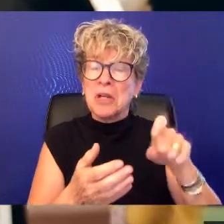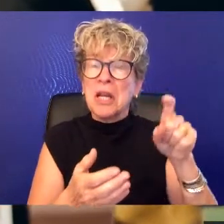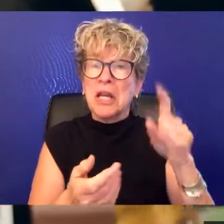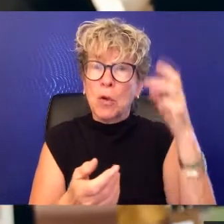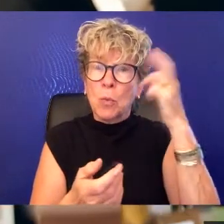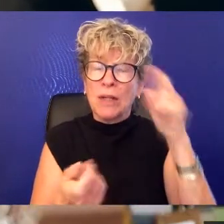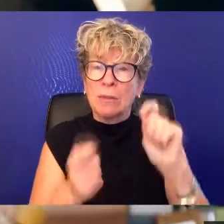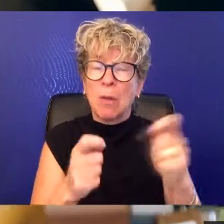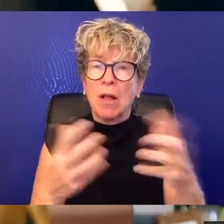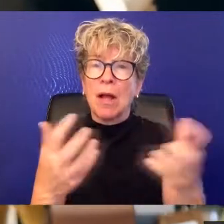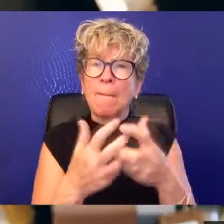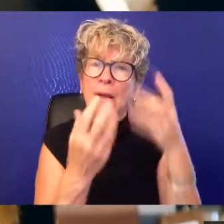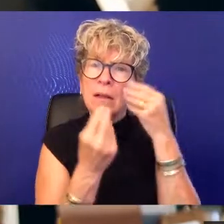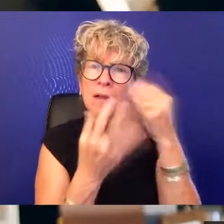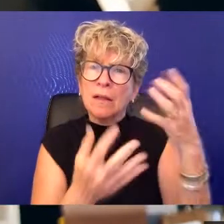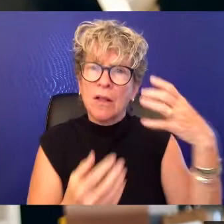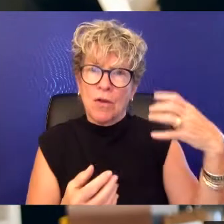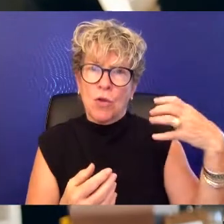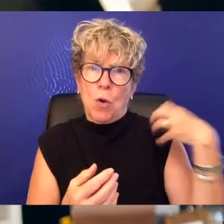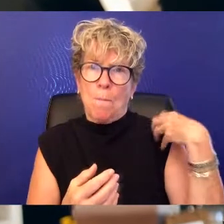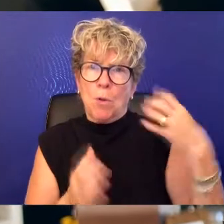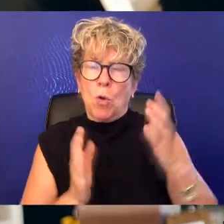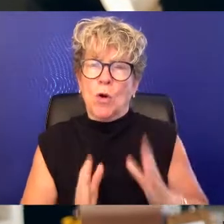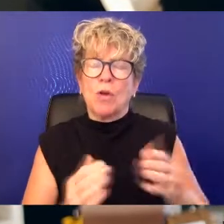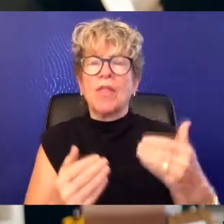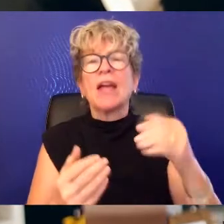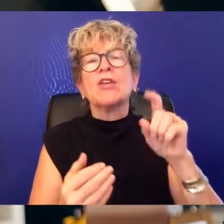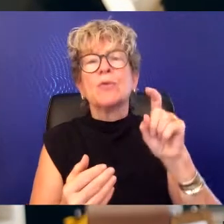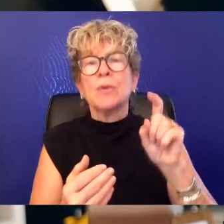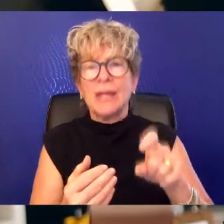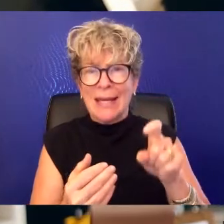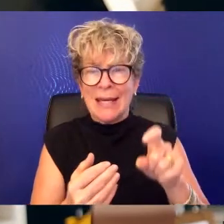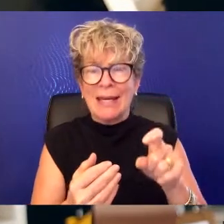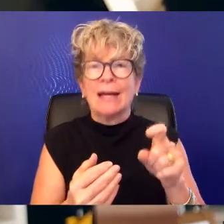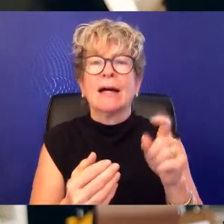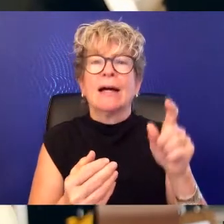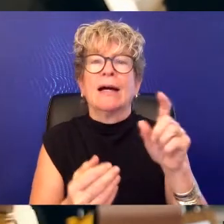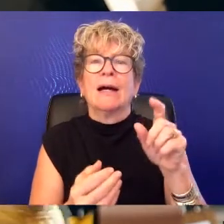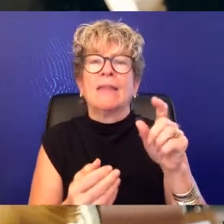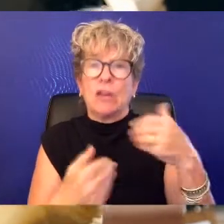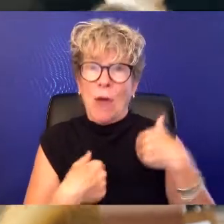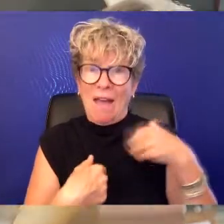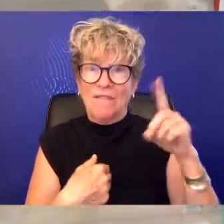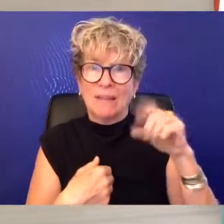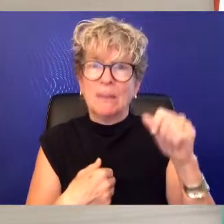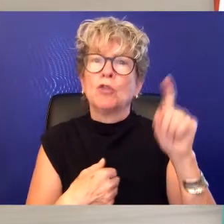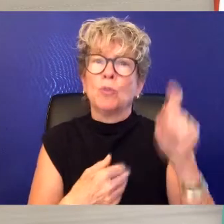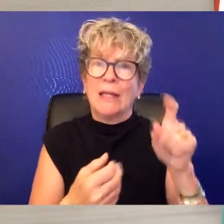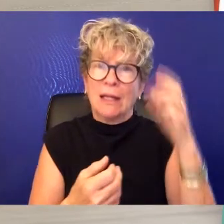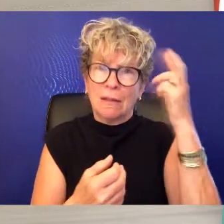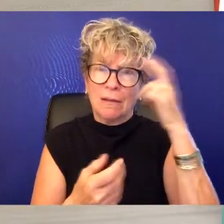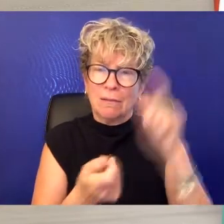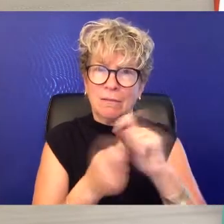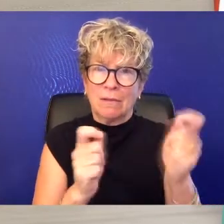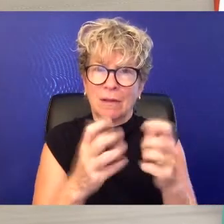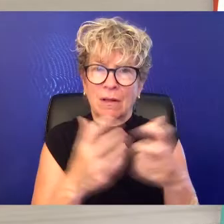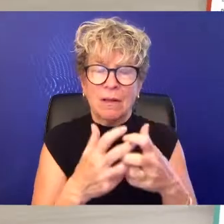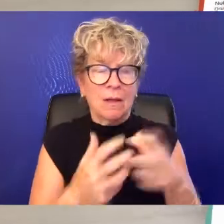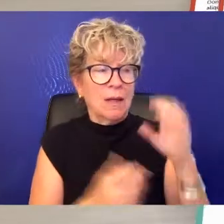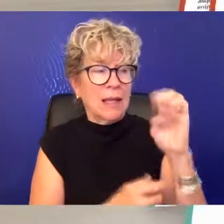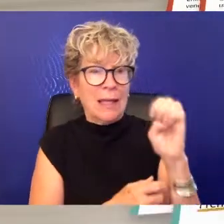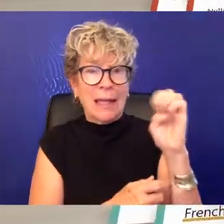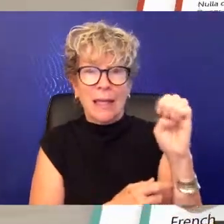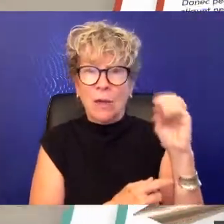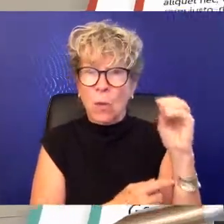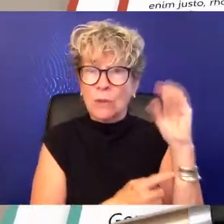let your employer know that you have a disability and ask for a reasonable accommodation. The Equal Employment Opportunity